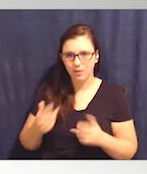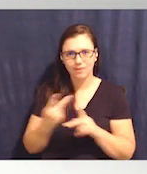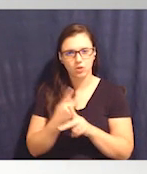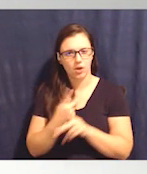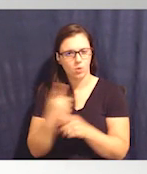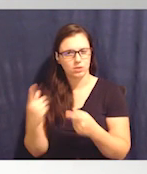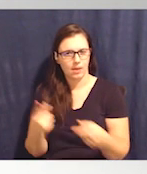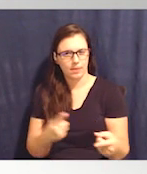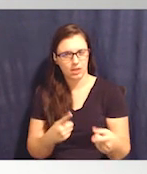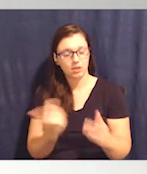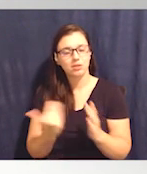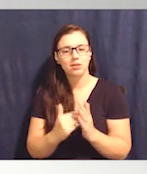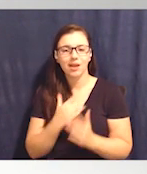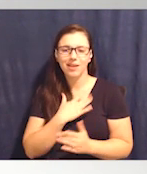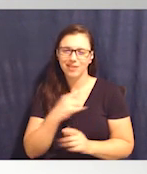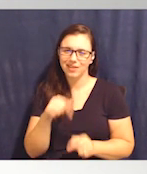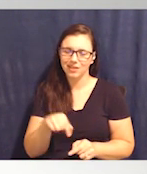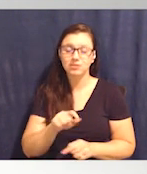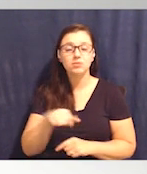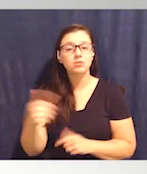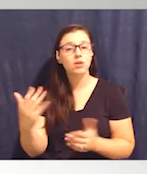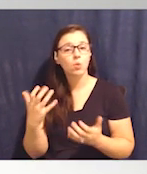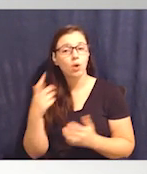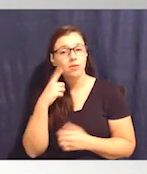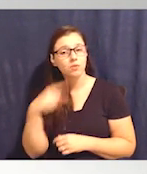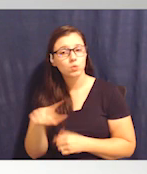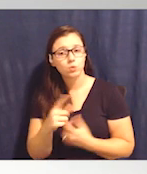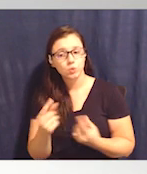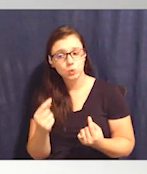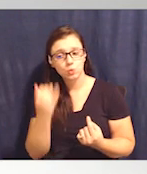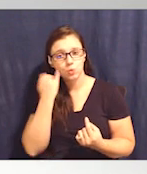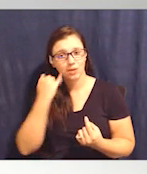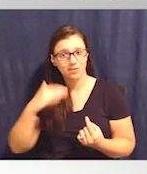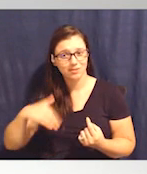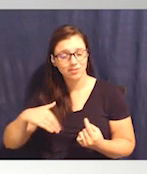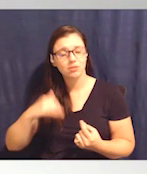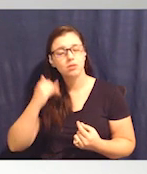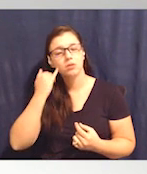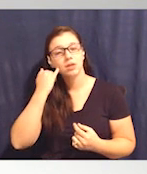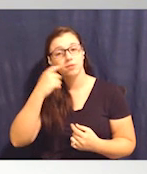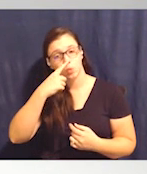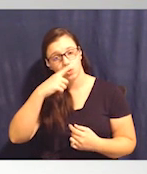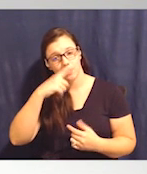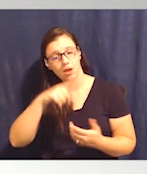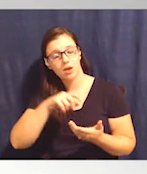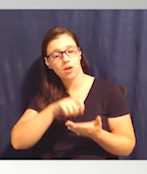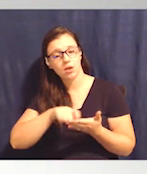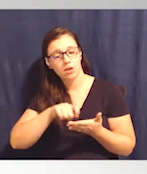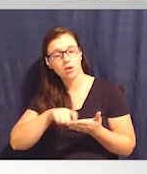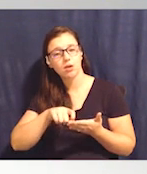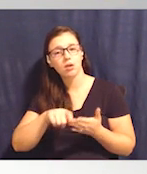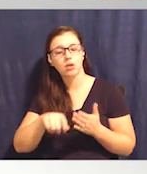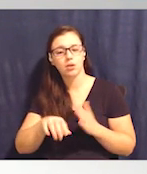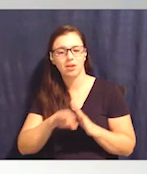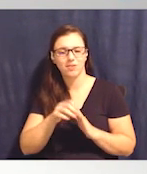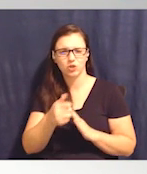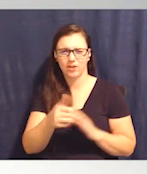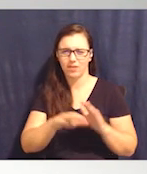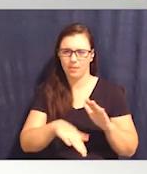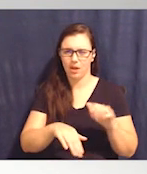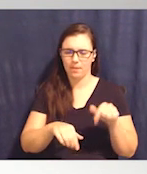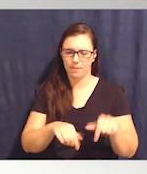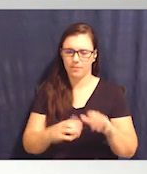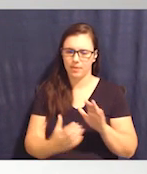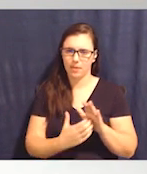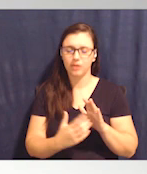thing I would like for you to do, if you haven't done it, if you can find in yourself at the bottom here in these blocks, 1 or 2 things you